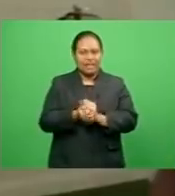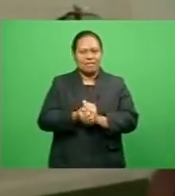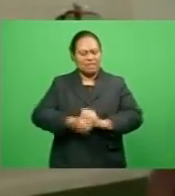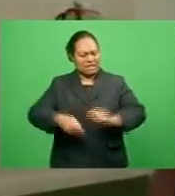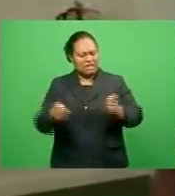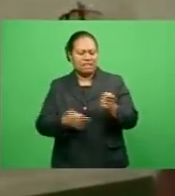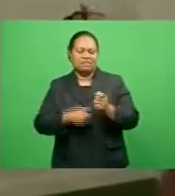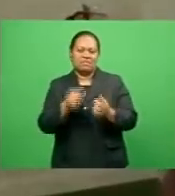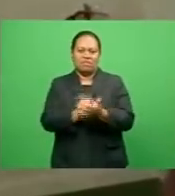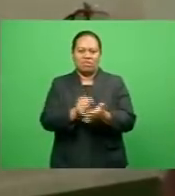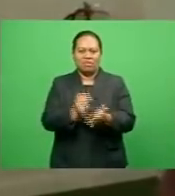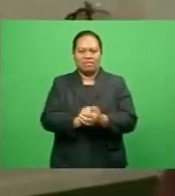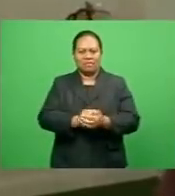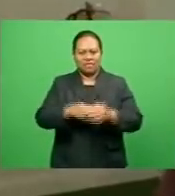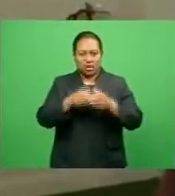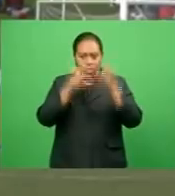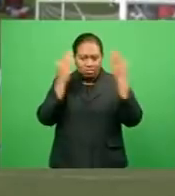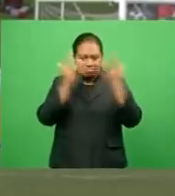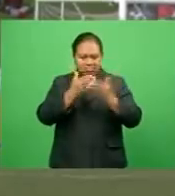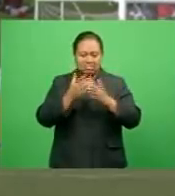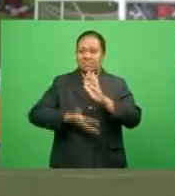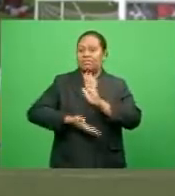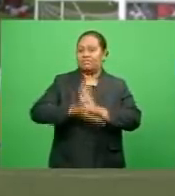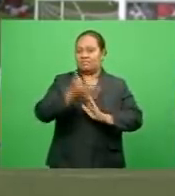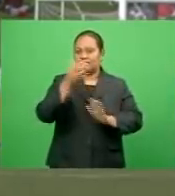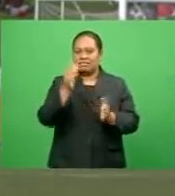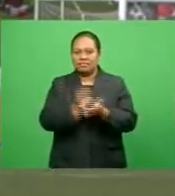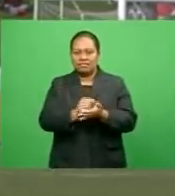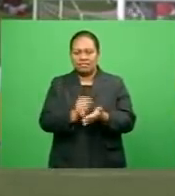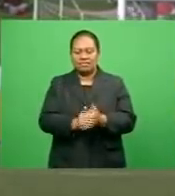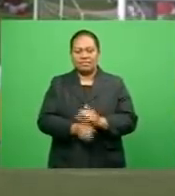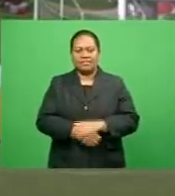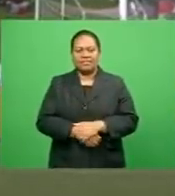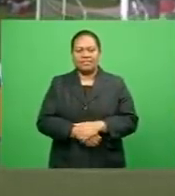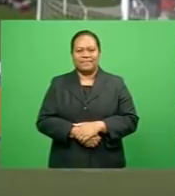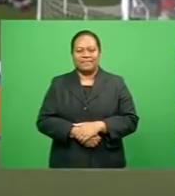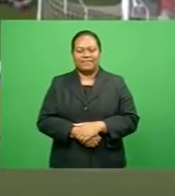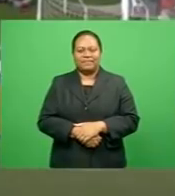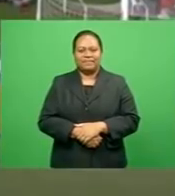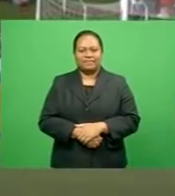in that. The concentration level was high as well, and that has